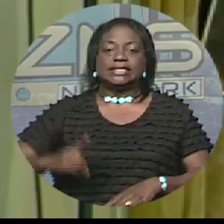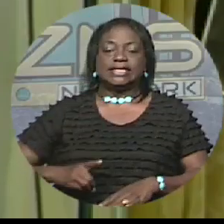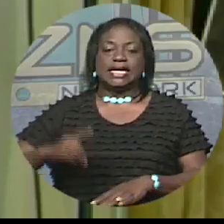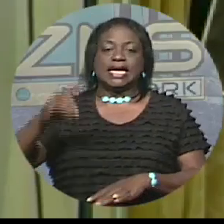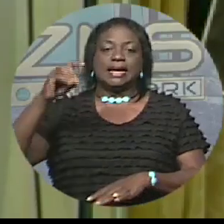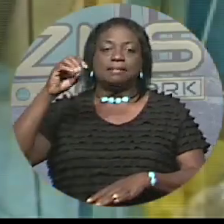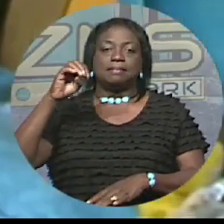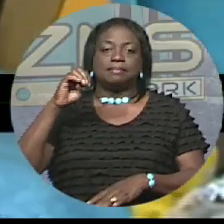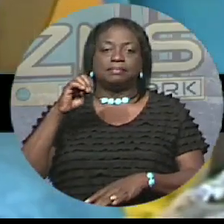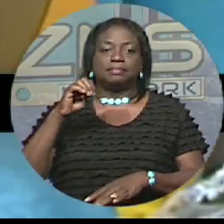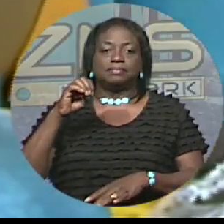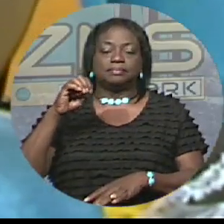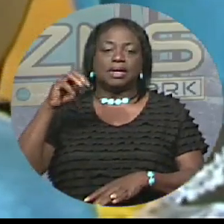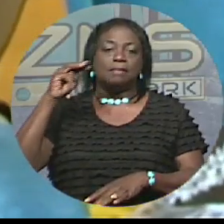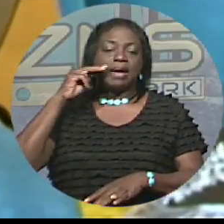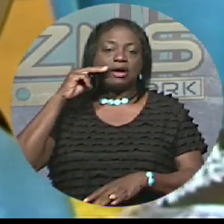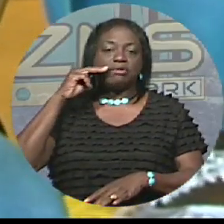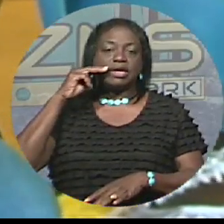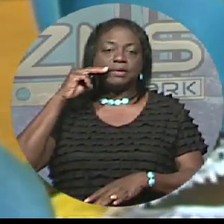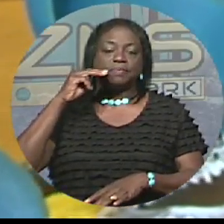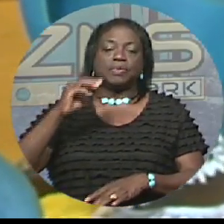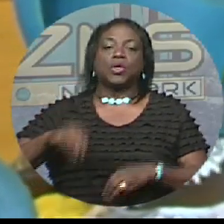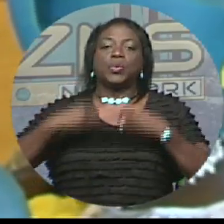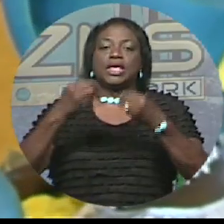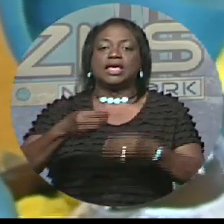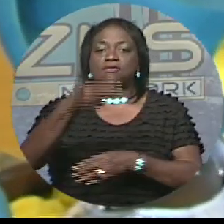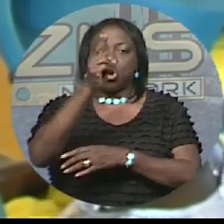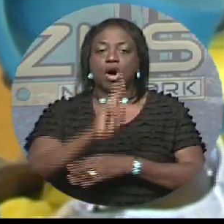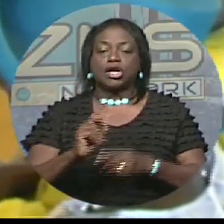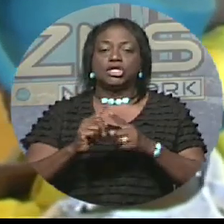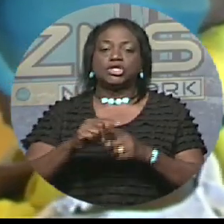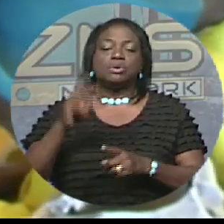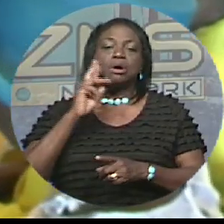we give honor not only to her in her own right,